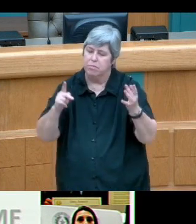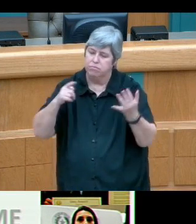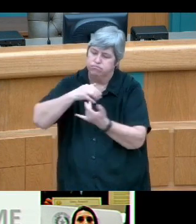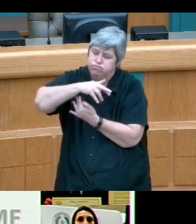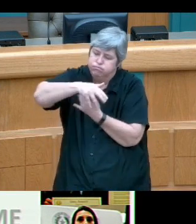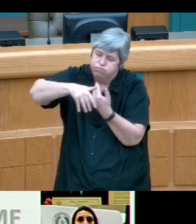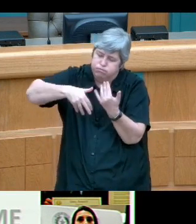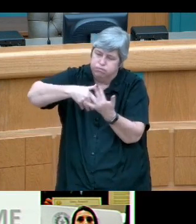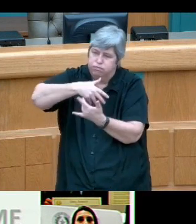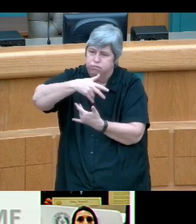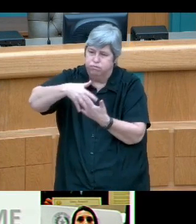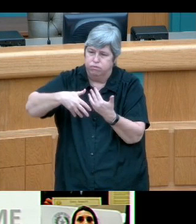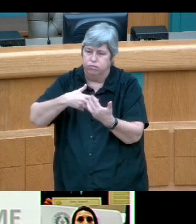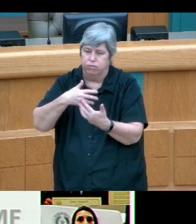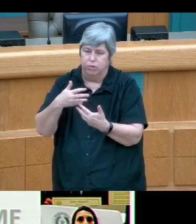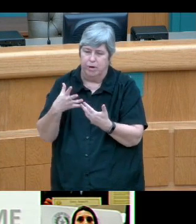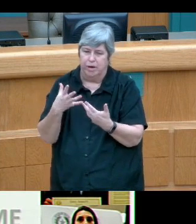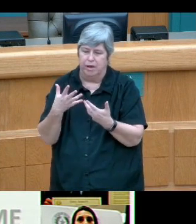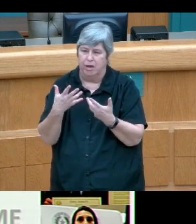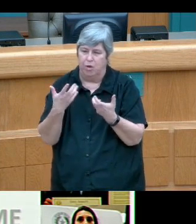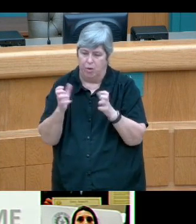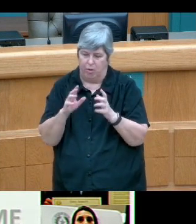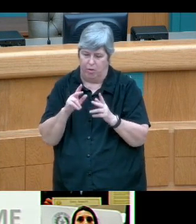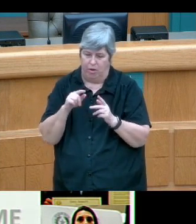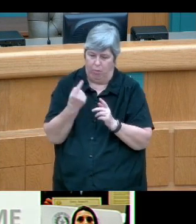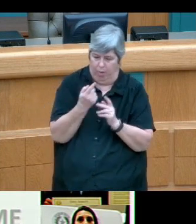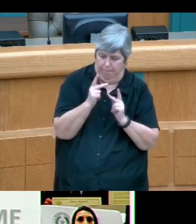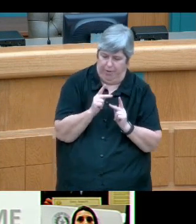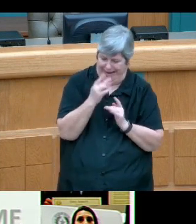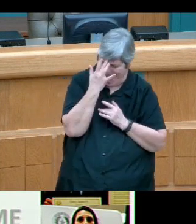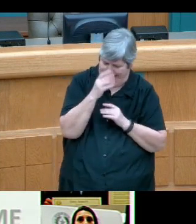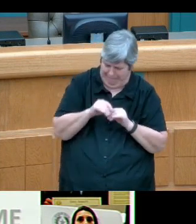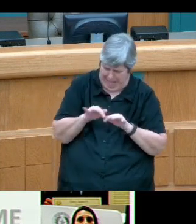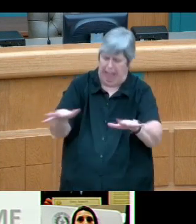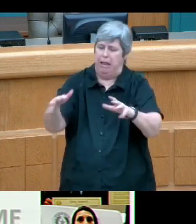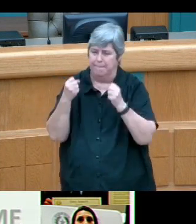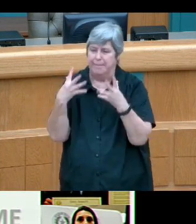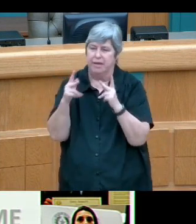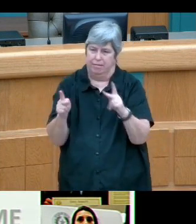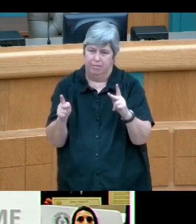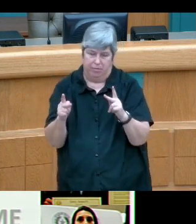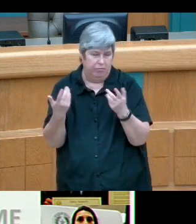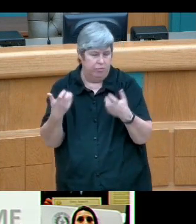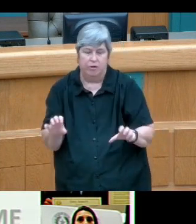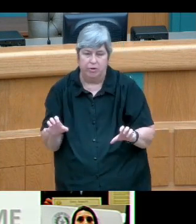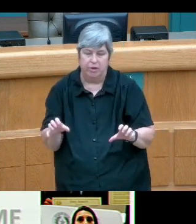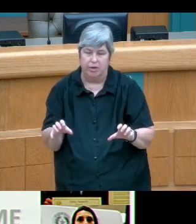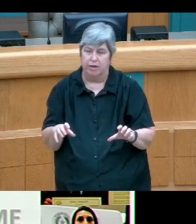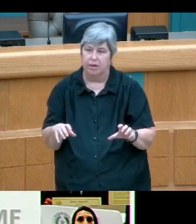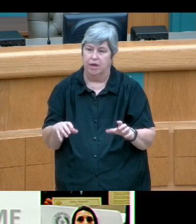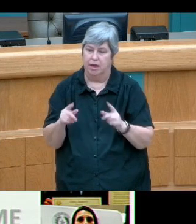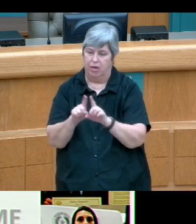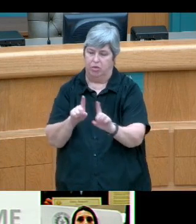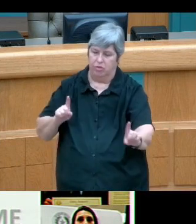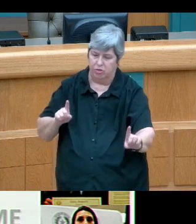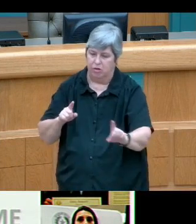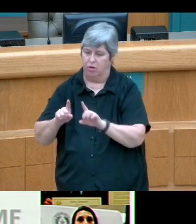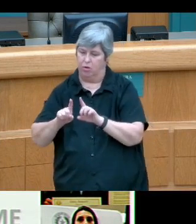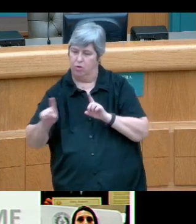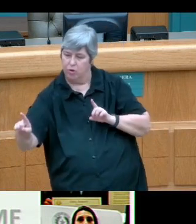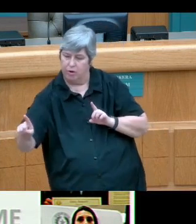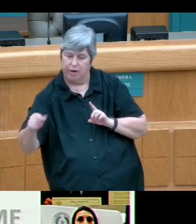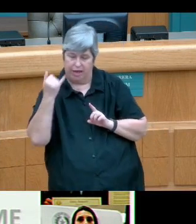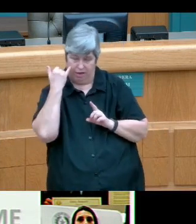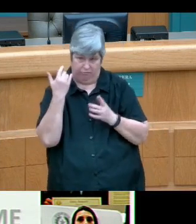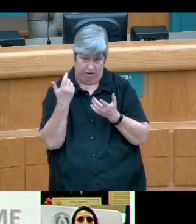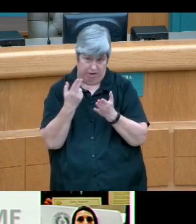haystack for the sparks of COVID-19 to catch in. Social distancing is ensuring that when we do